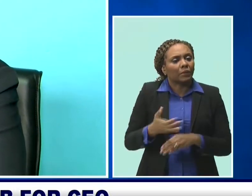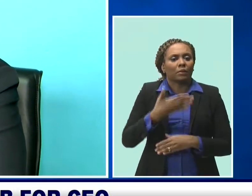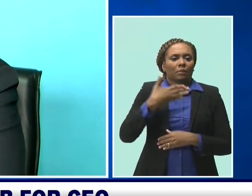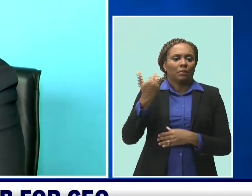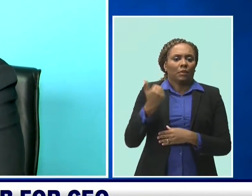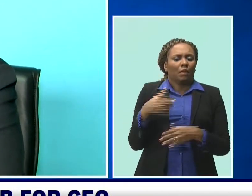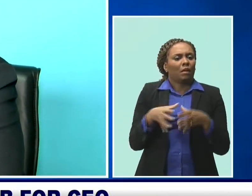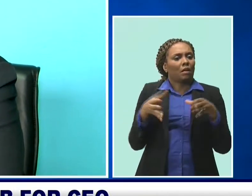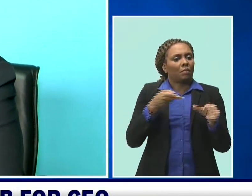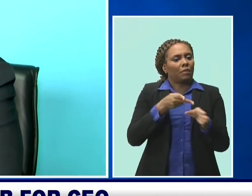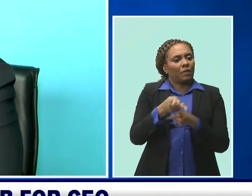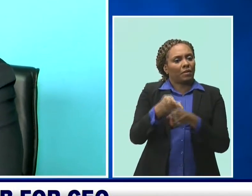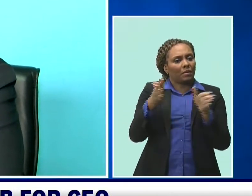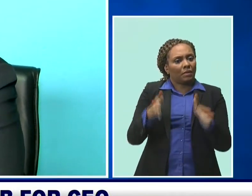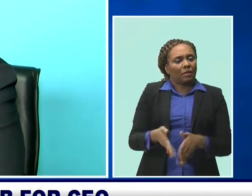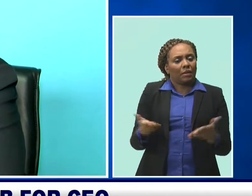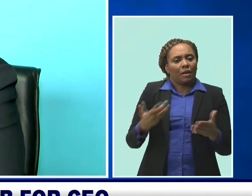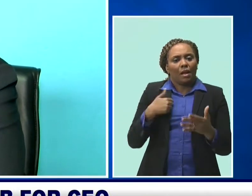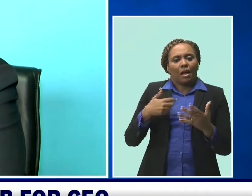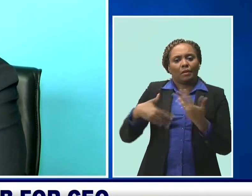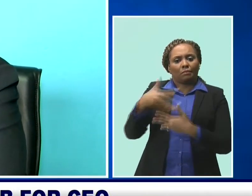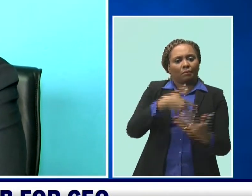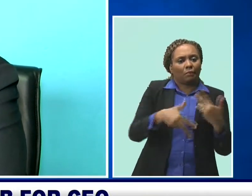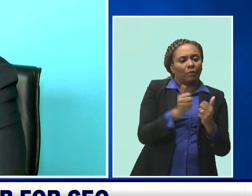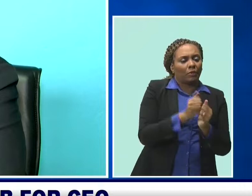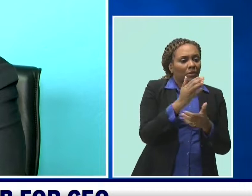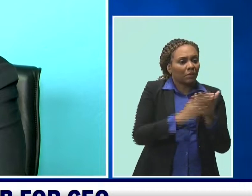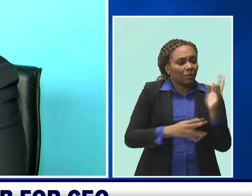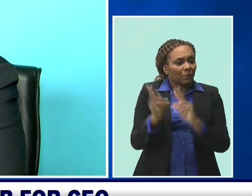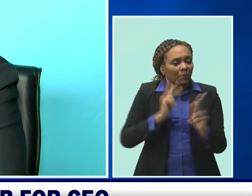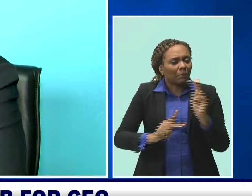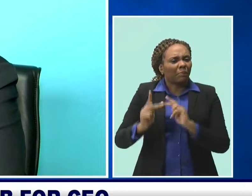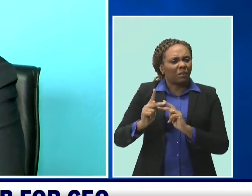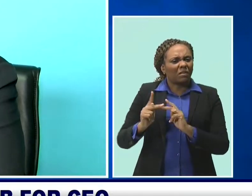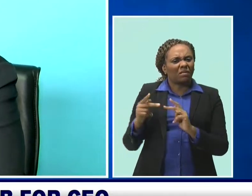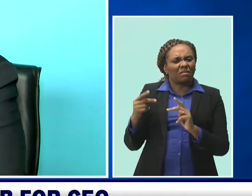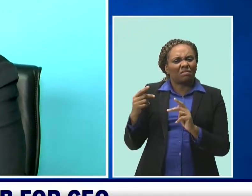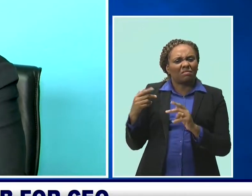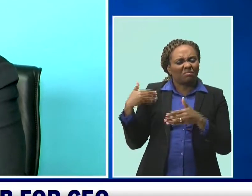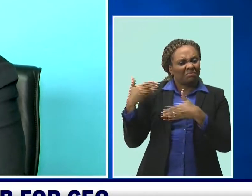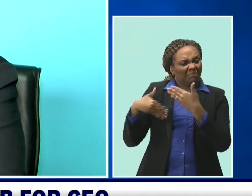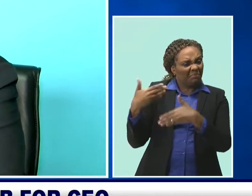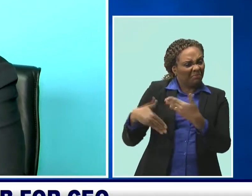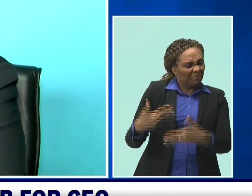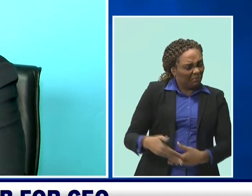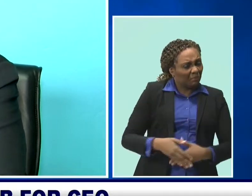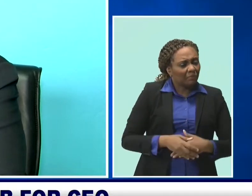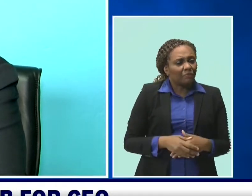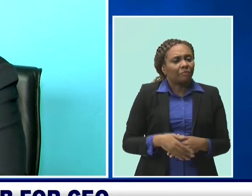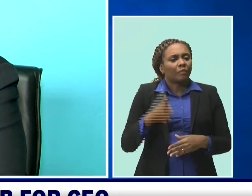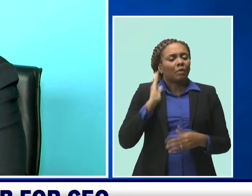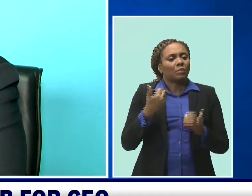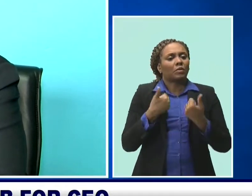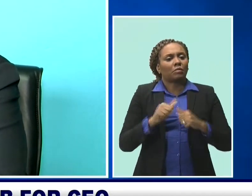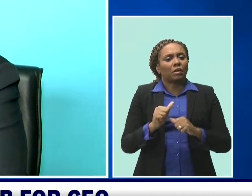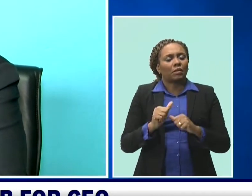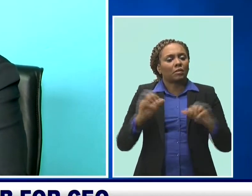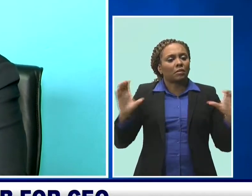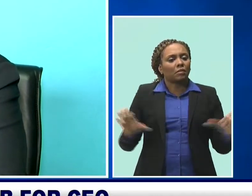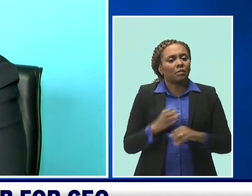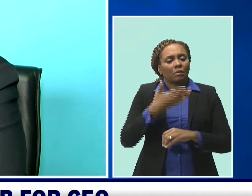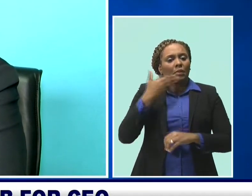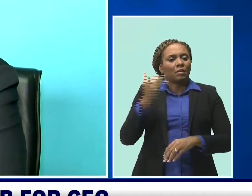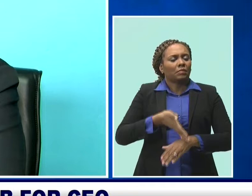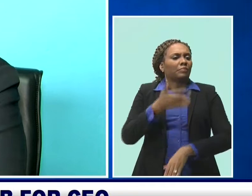talented professionals here. I've interacted with them over the years, and I know that. And we will be trying to do our best to improve